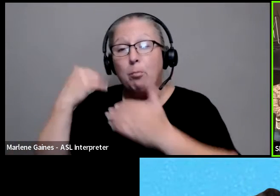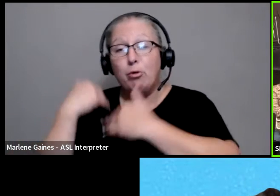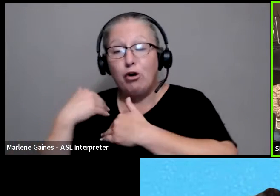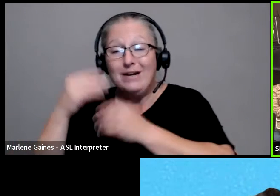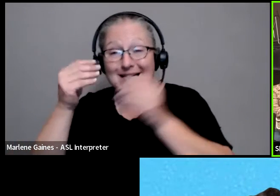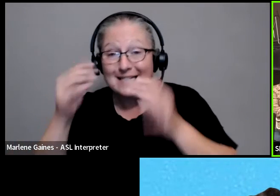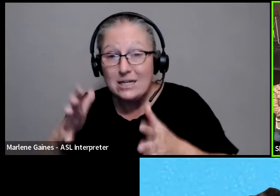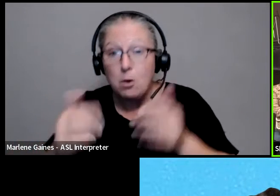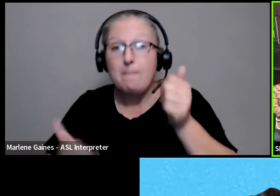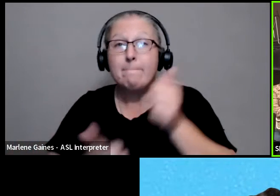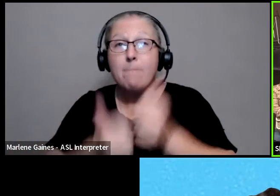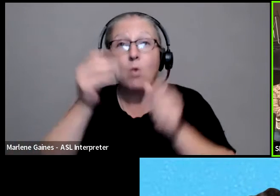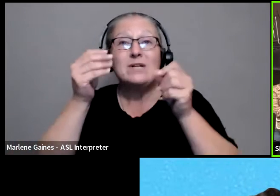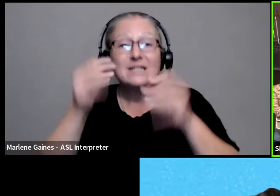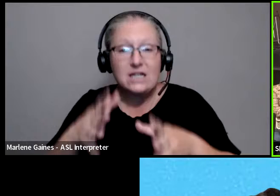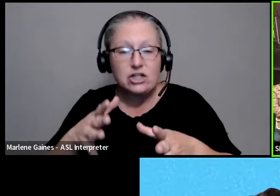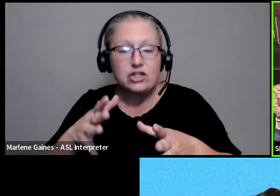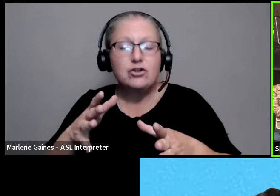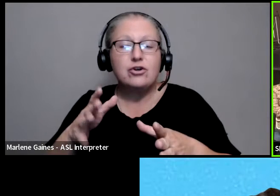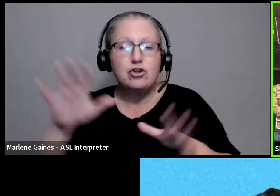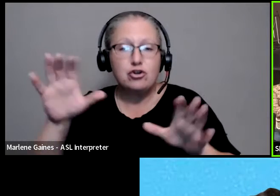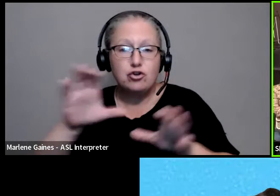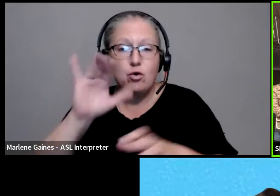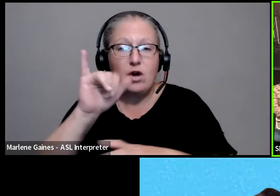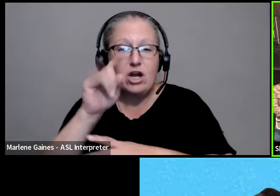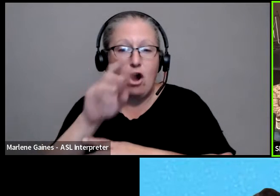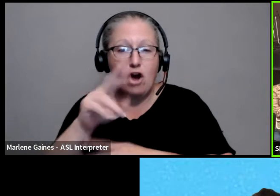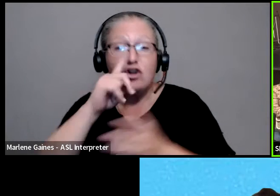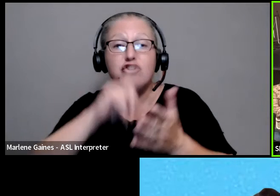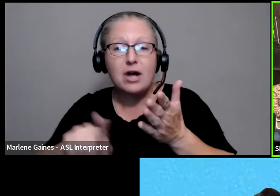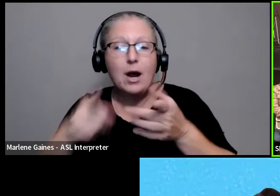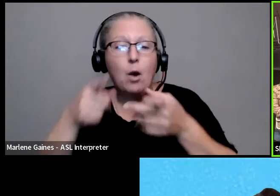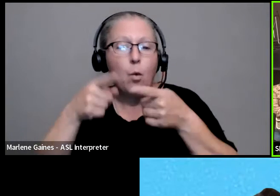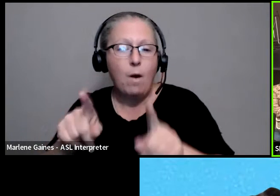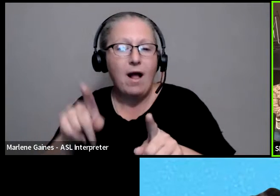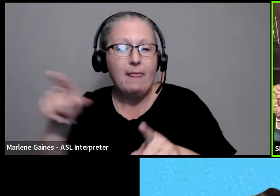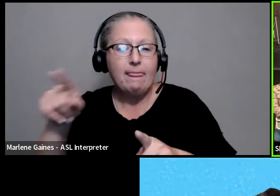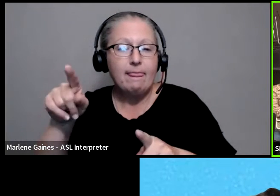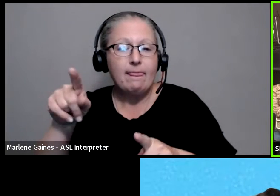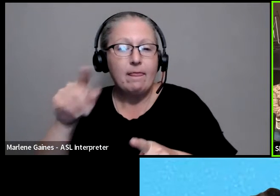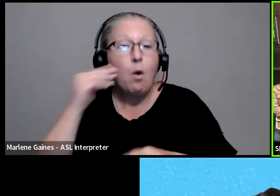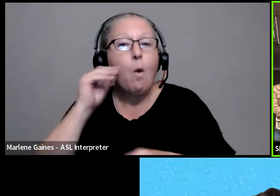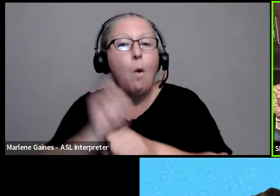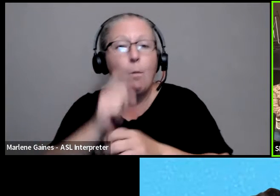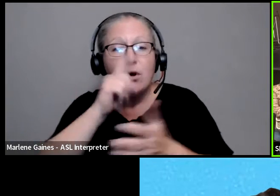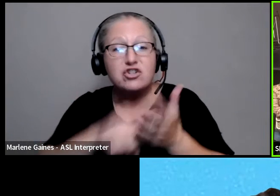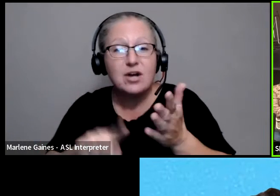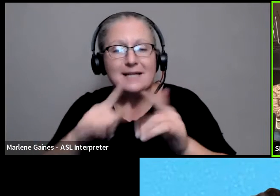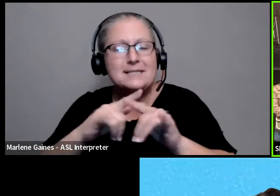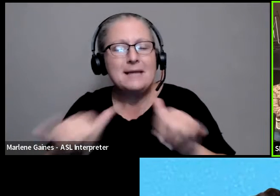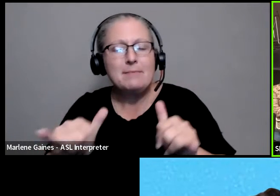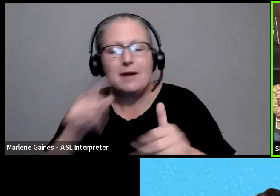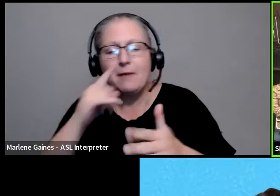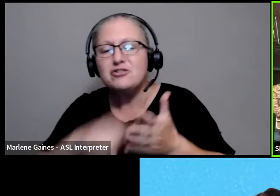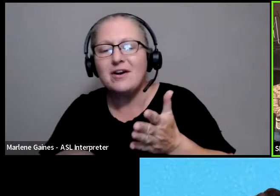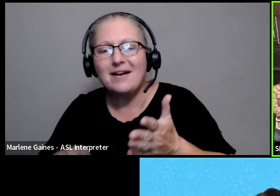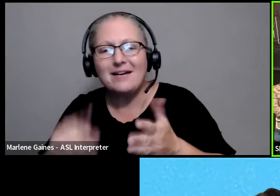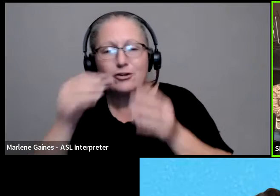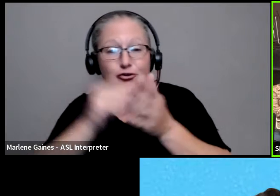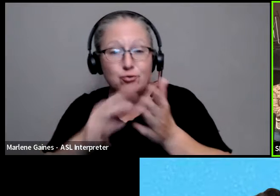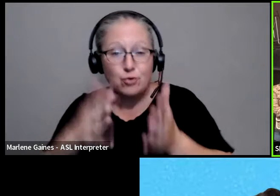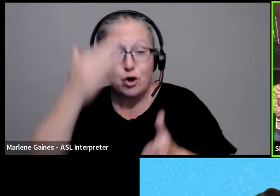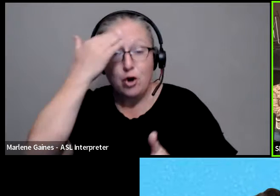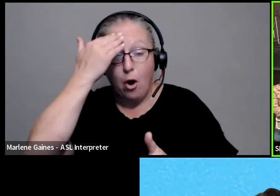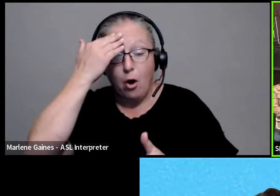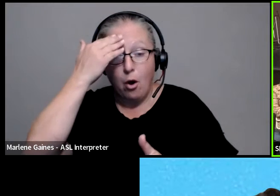teachers. Most teachers will do Yonder checks as they're, you know, doing a homework check. So, you know, students know Yonder